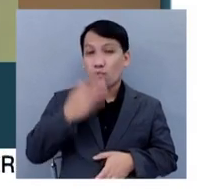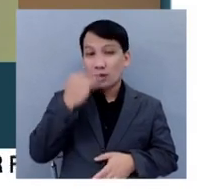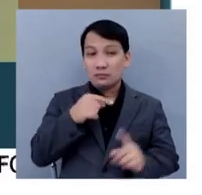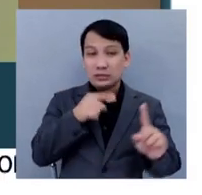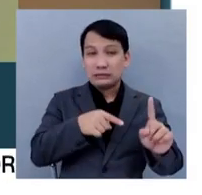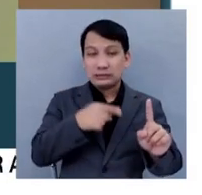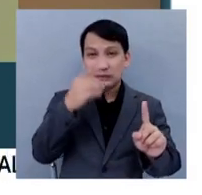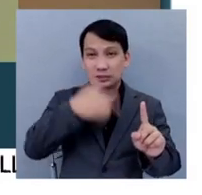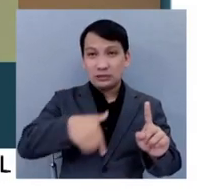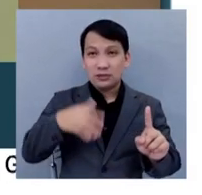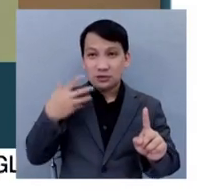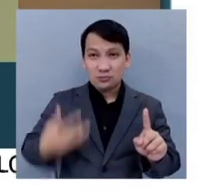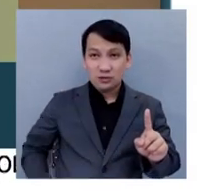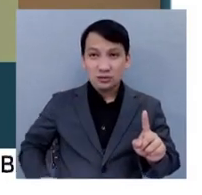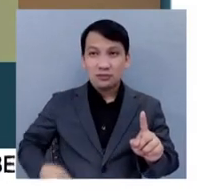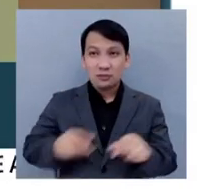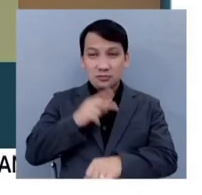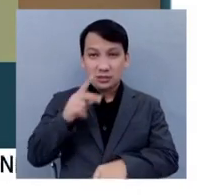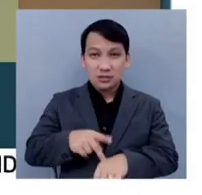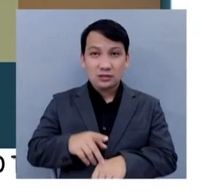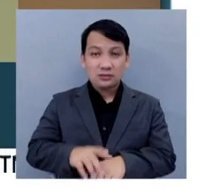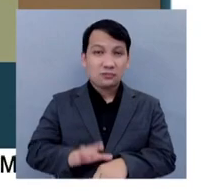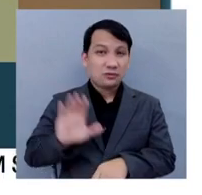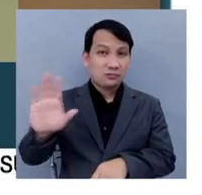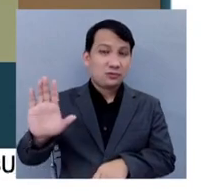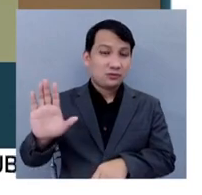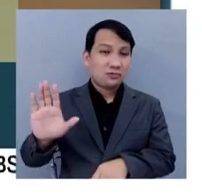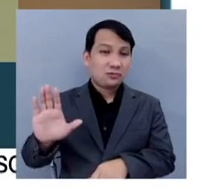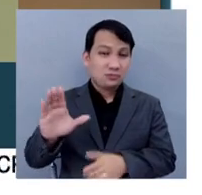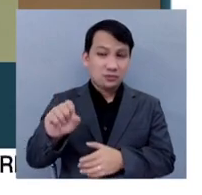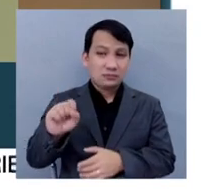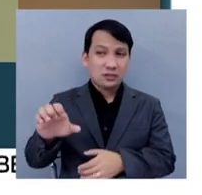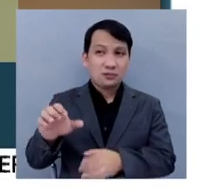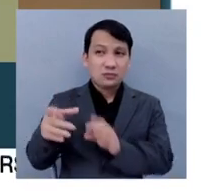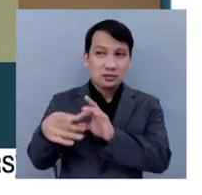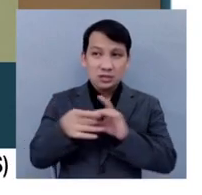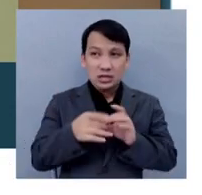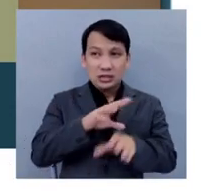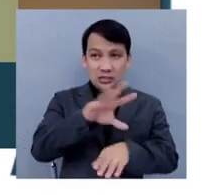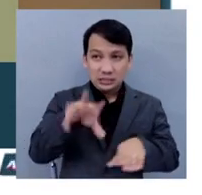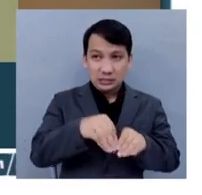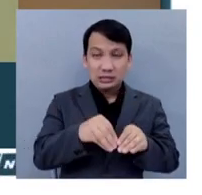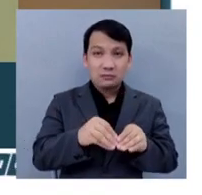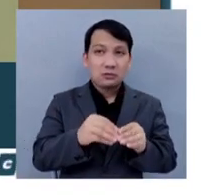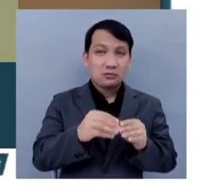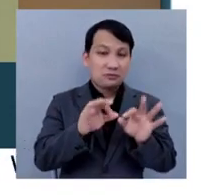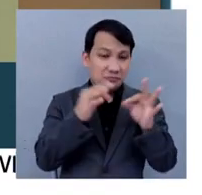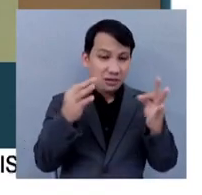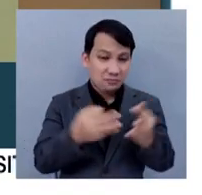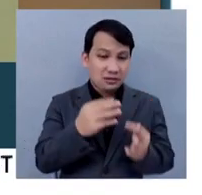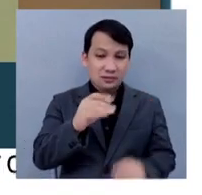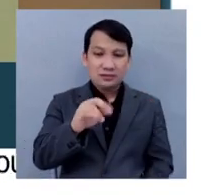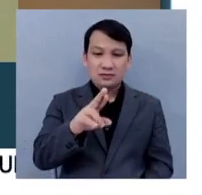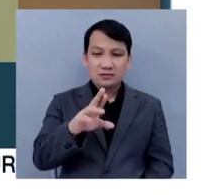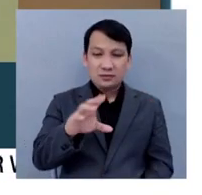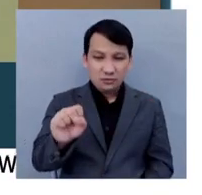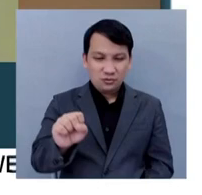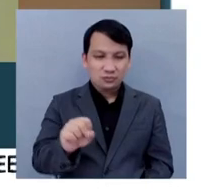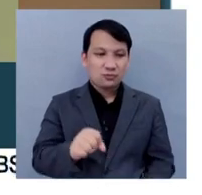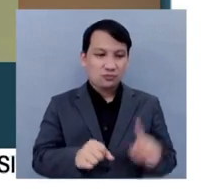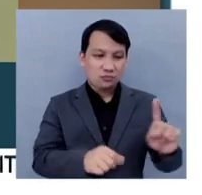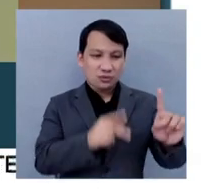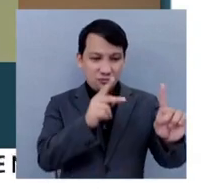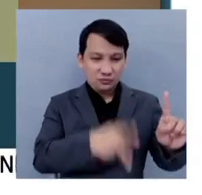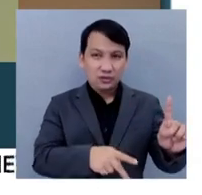set of cases of corruption in the Philippines are these cases involving the Marcos family. And if, you know, one family owes at